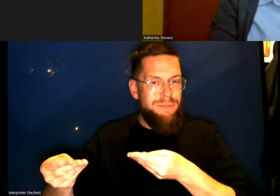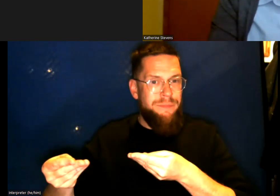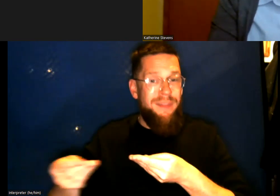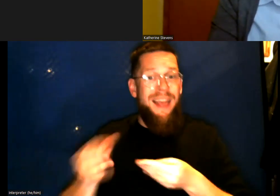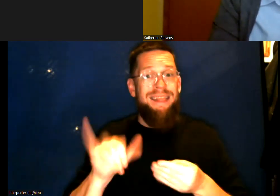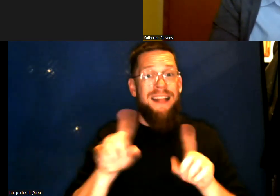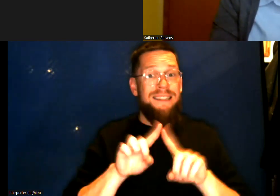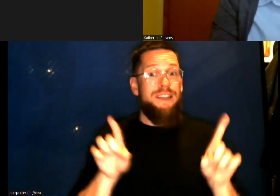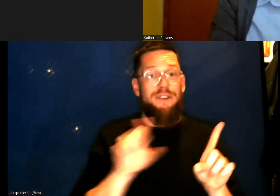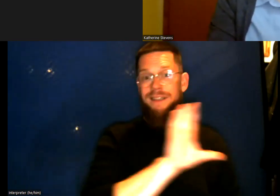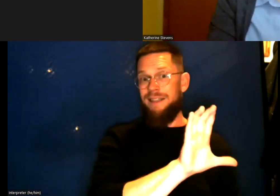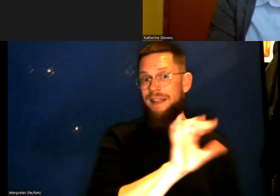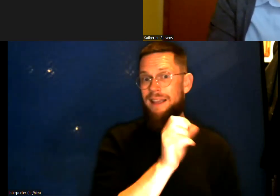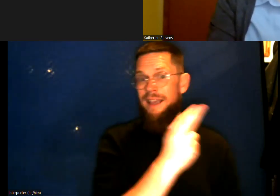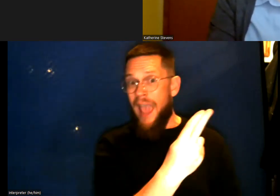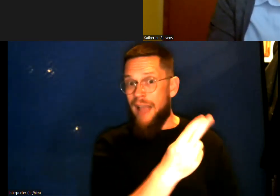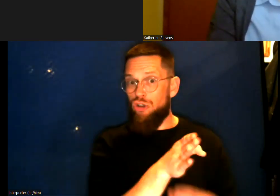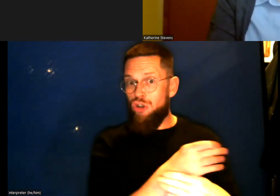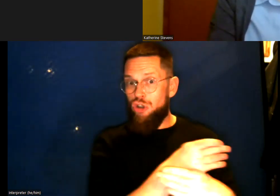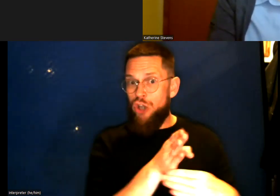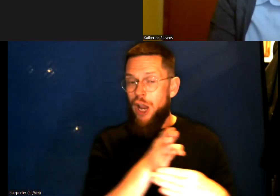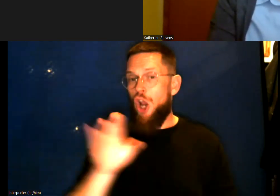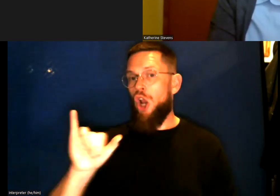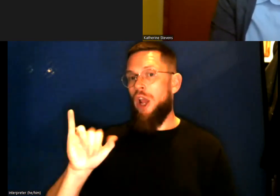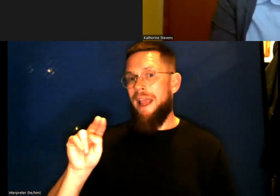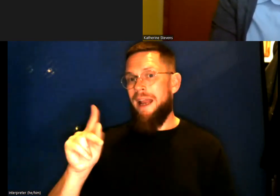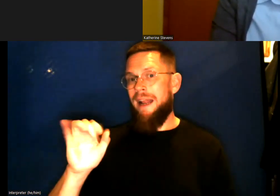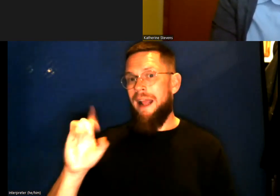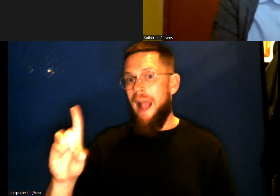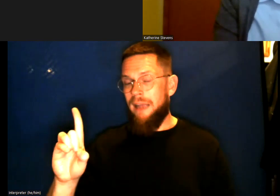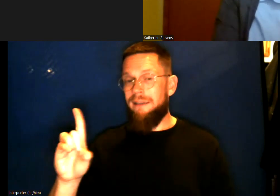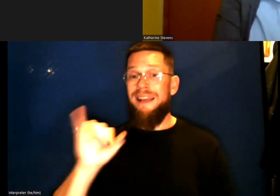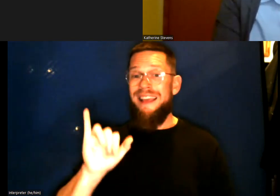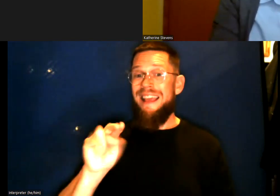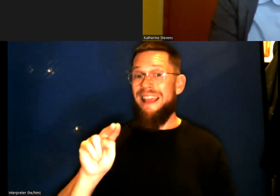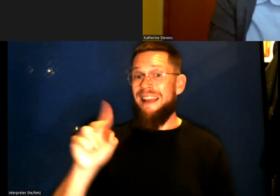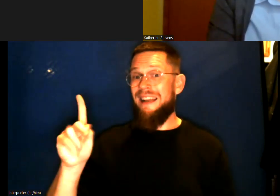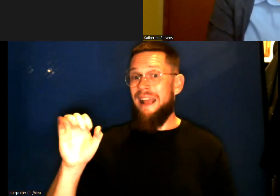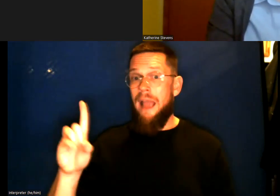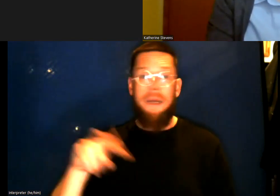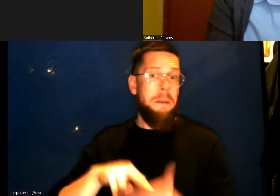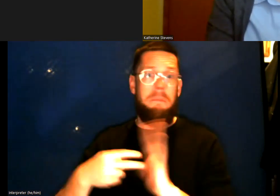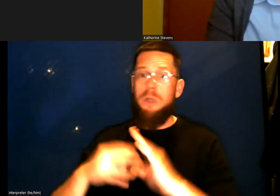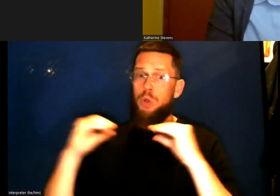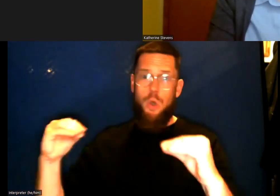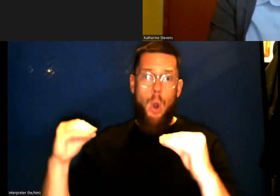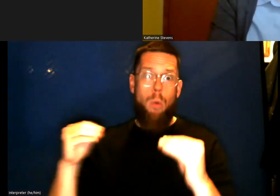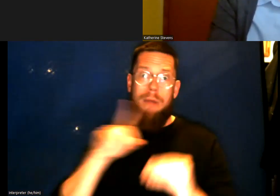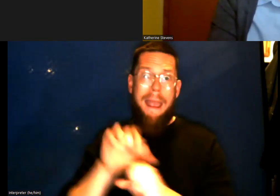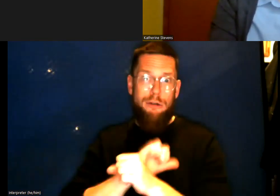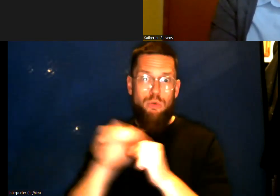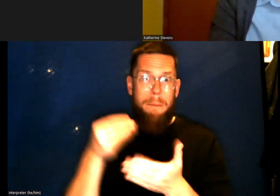cash share and the in-kind share. So in the in-kind share, essentially no money is moving, right? Someone's right, it's an in-kind share. Yeah. Right. Okay.